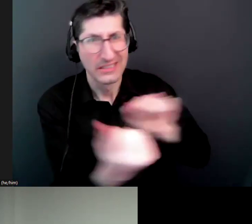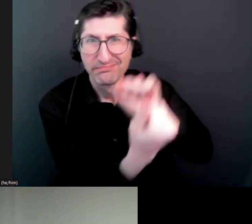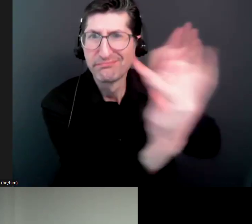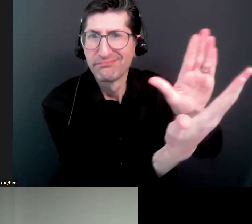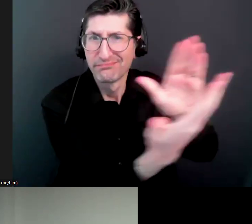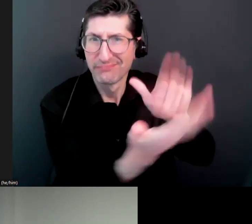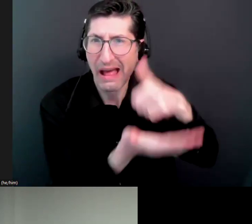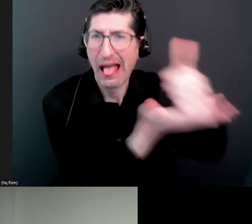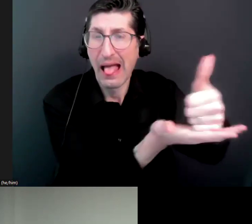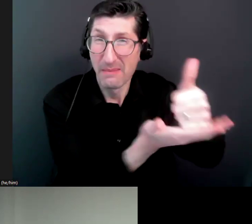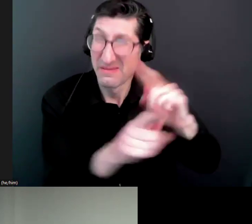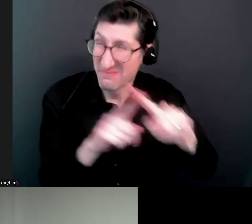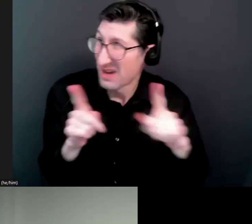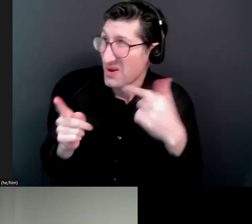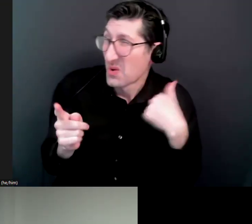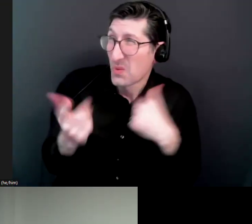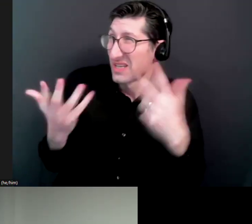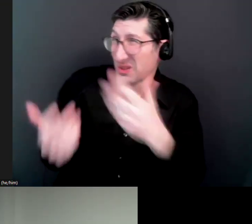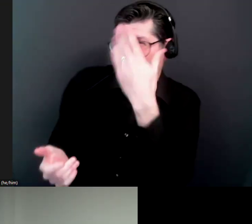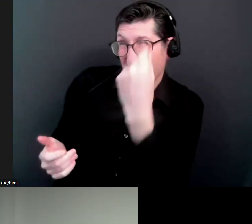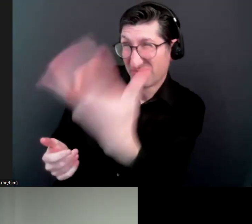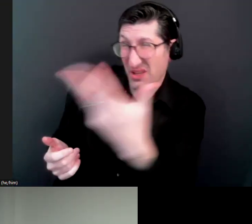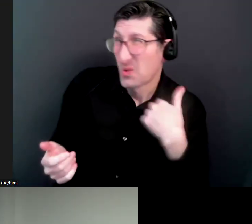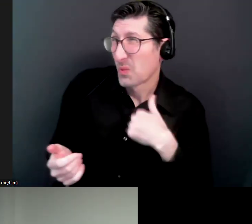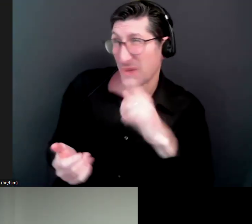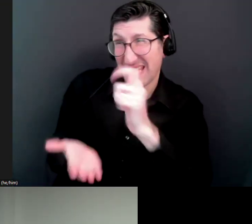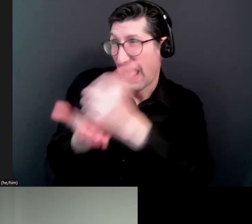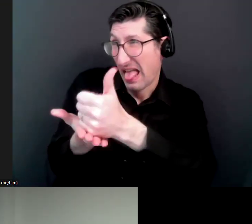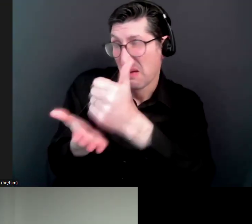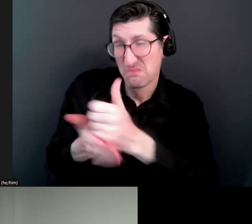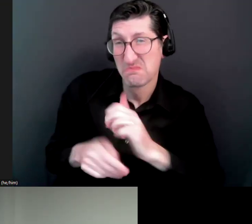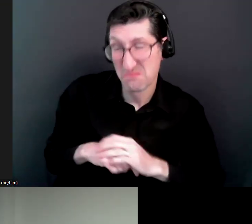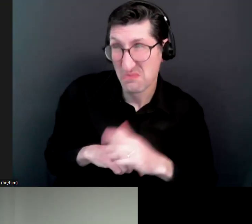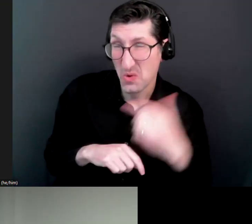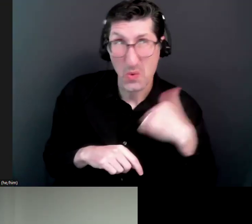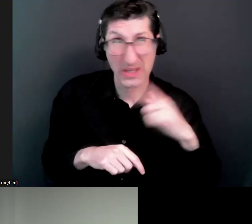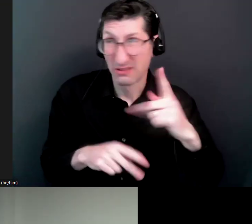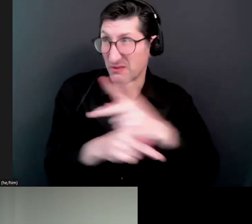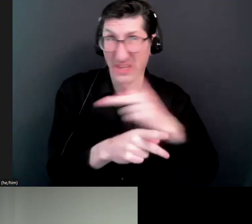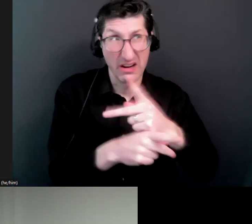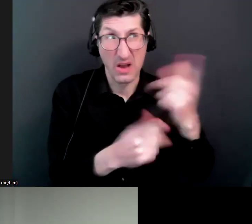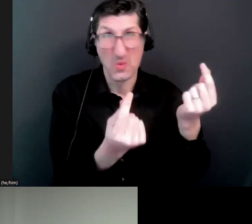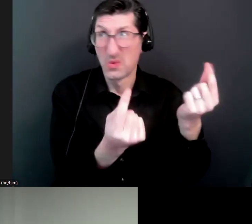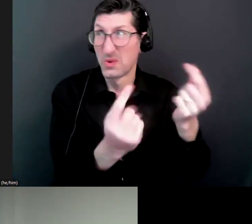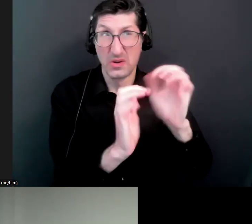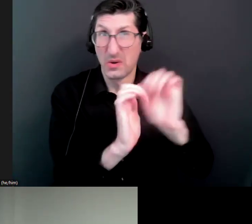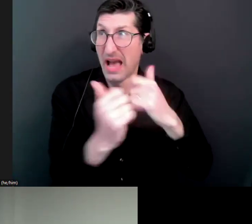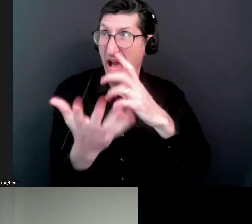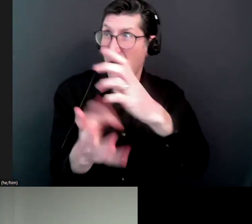and this is all we're doing. We just need some help here to see where we can go. Thank you.